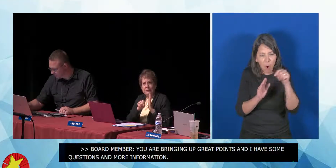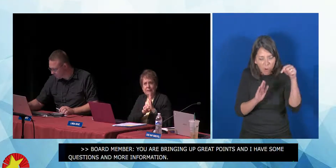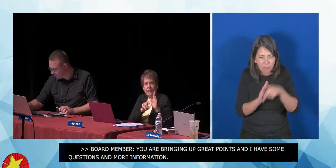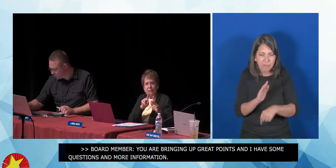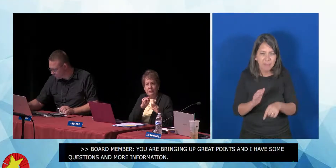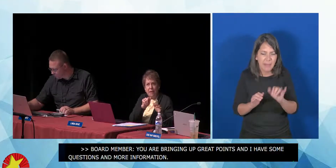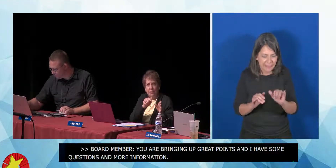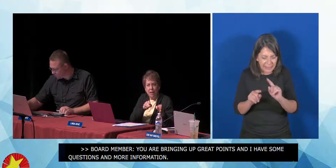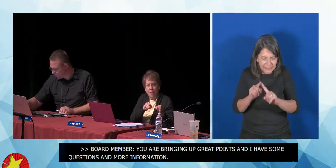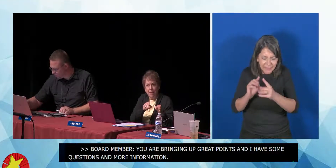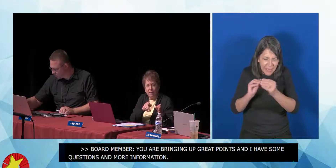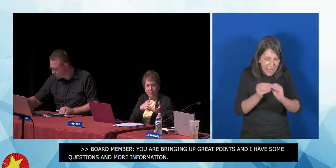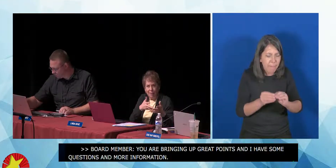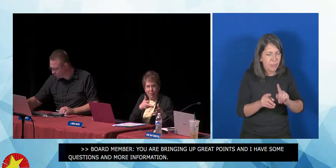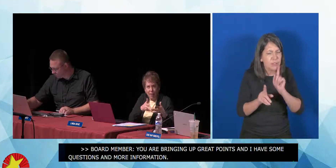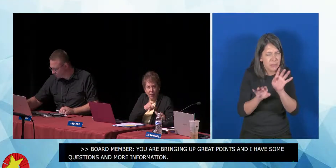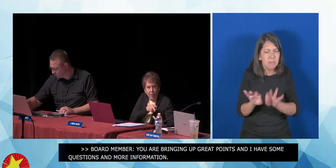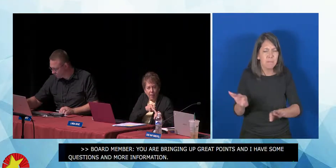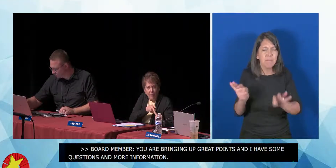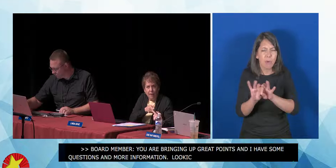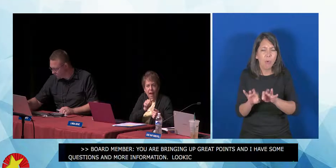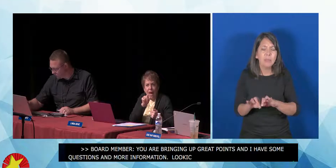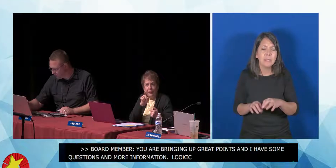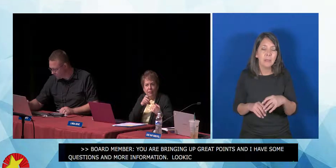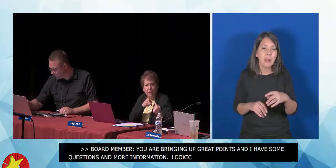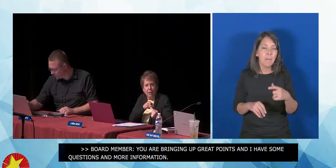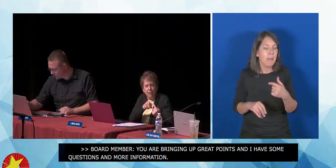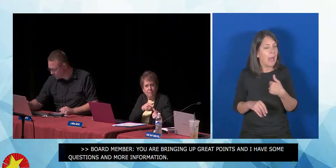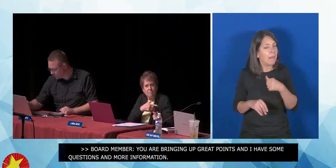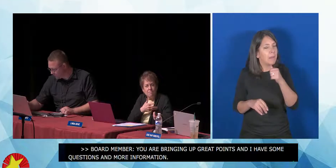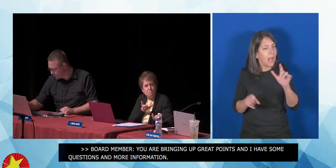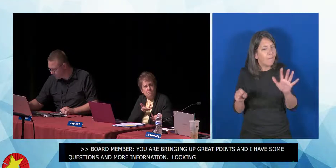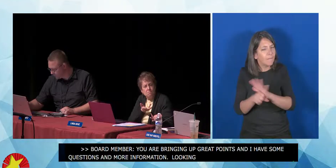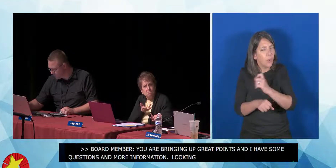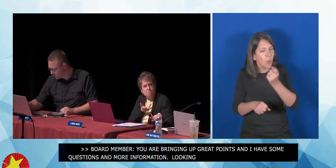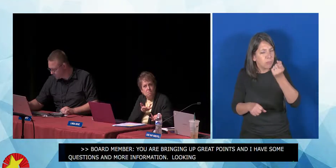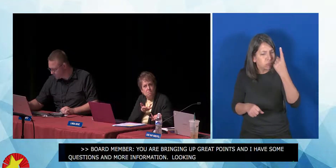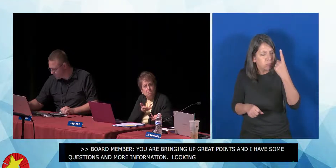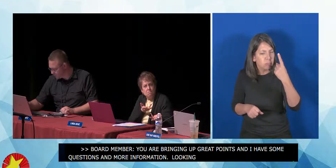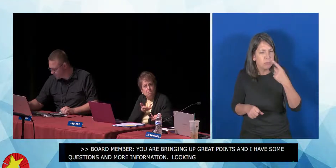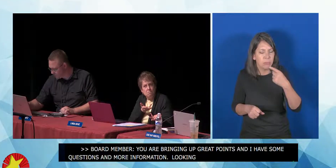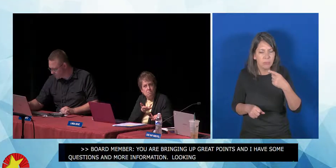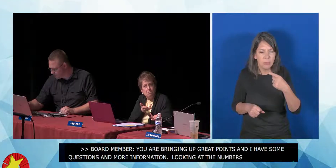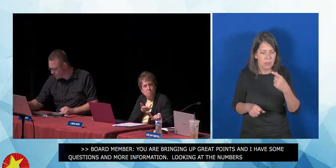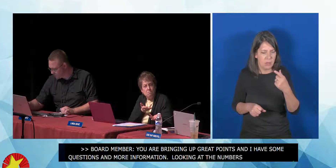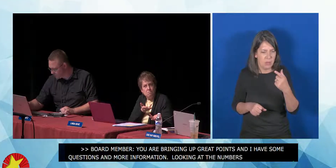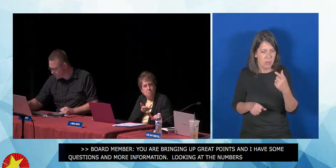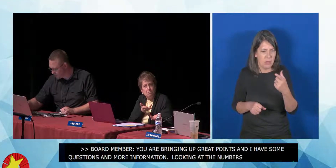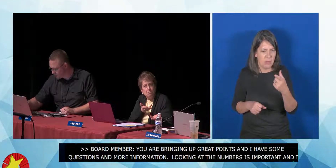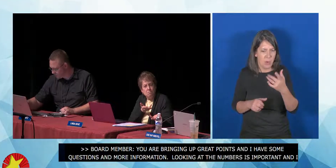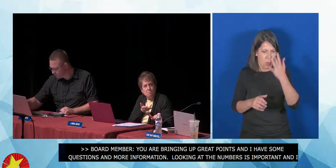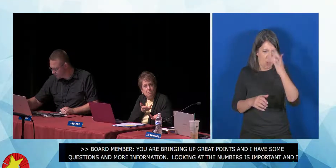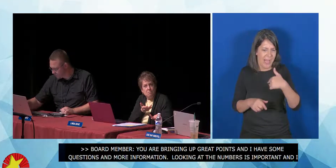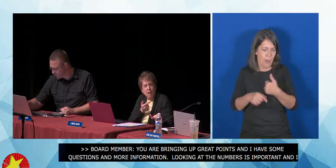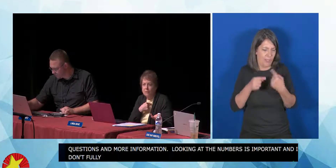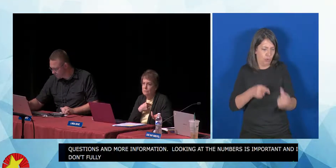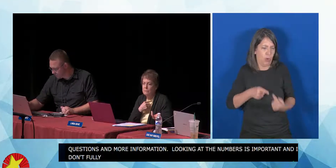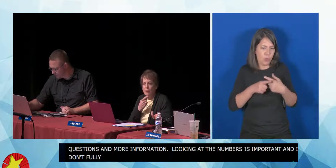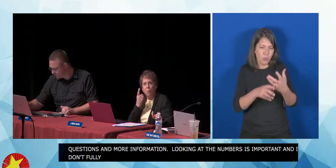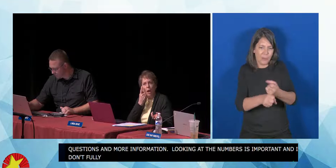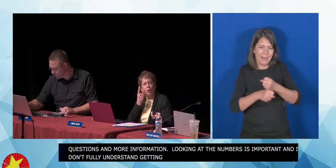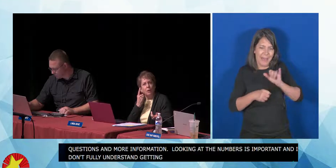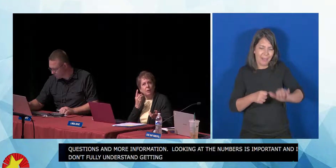so important. I don't fully understand the struggle with getting that state data. That seems,